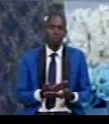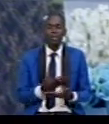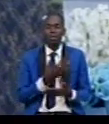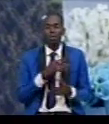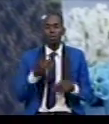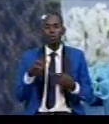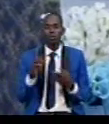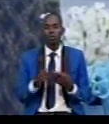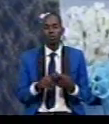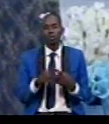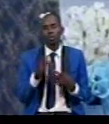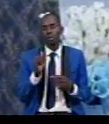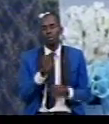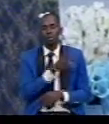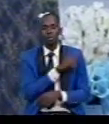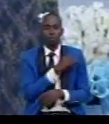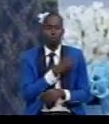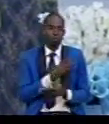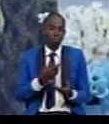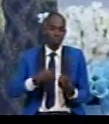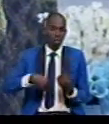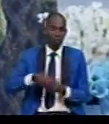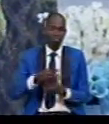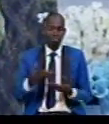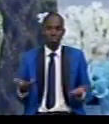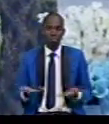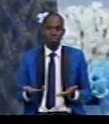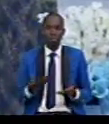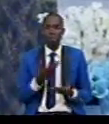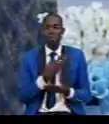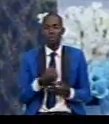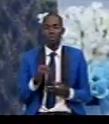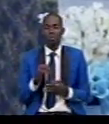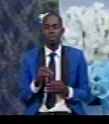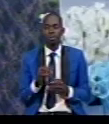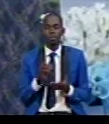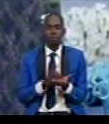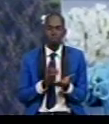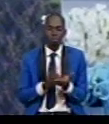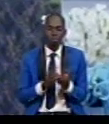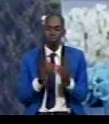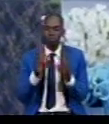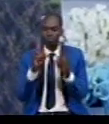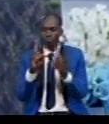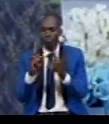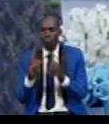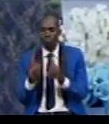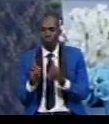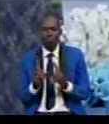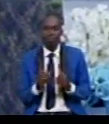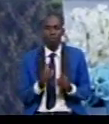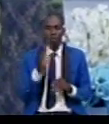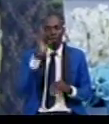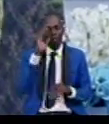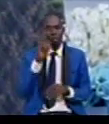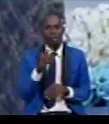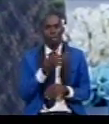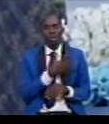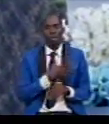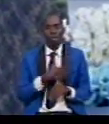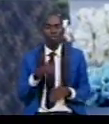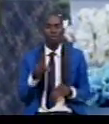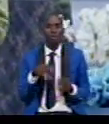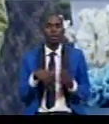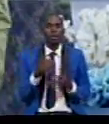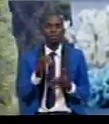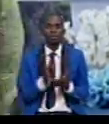Harcourt. So the doctor, they diagnosed me after a series of examination. They said I have